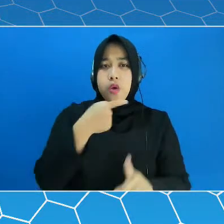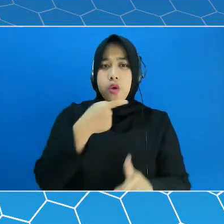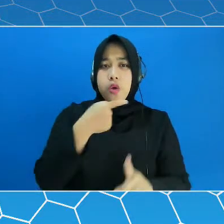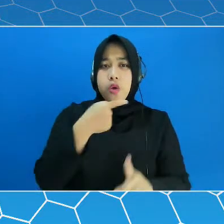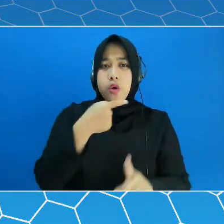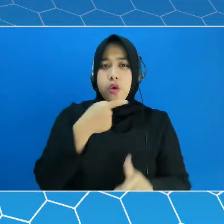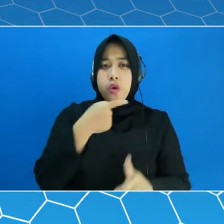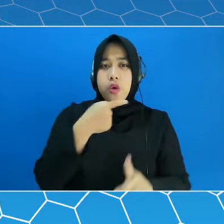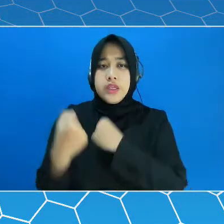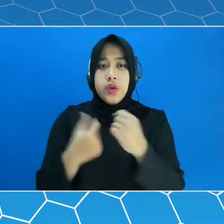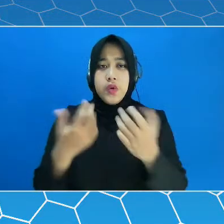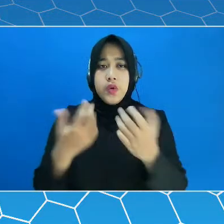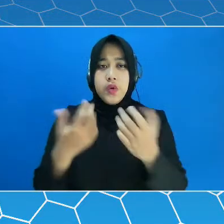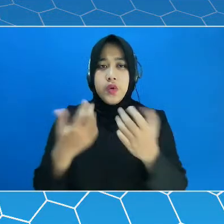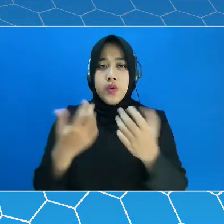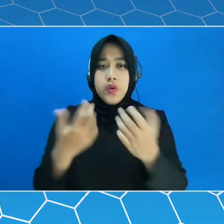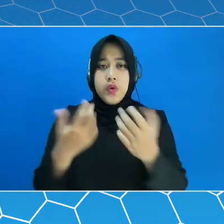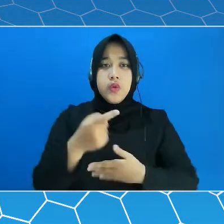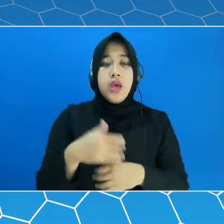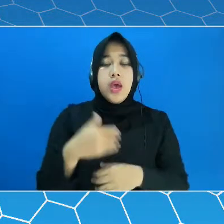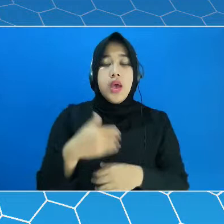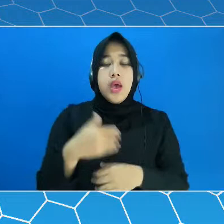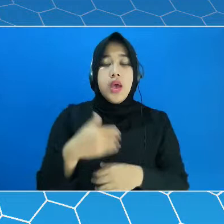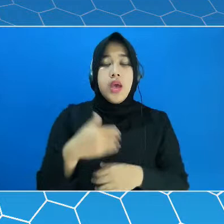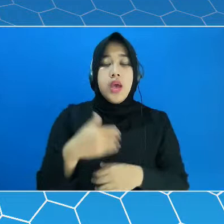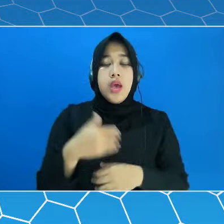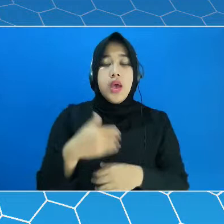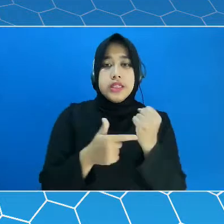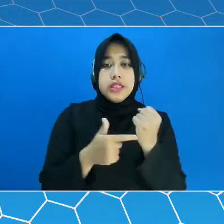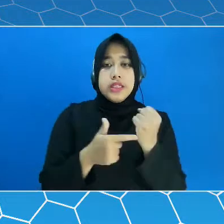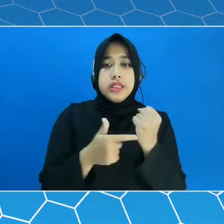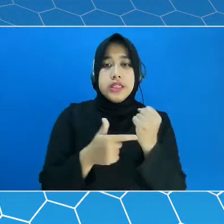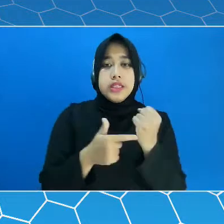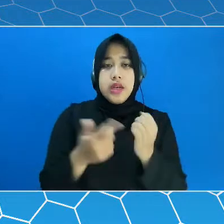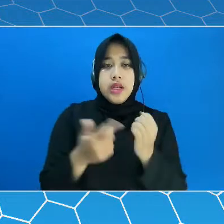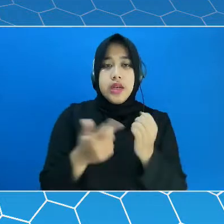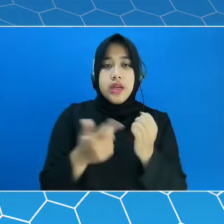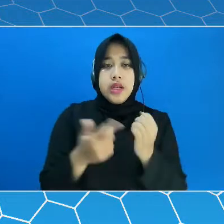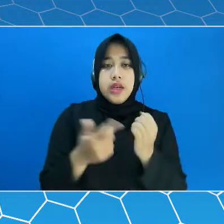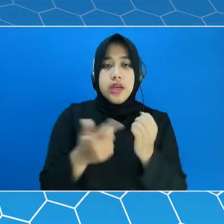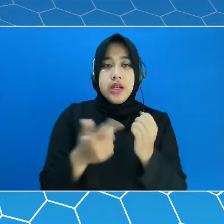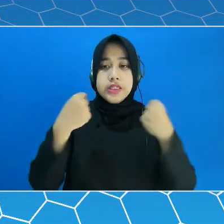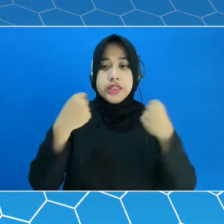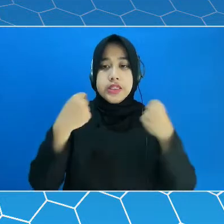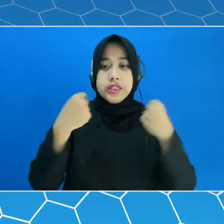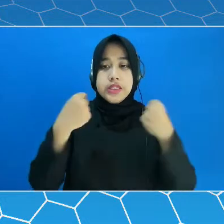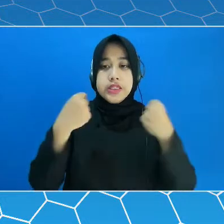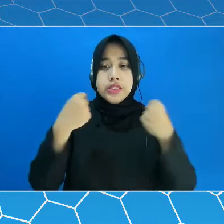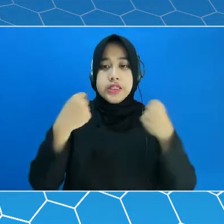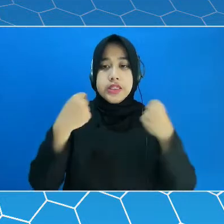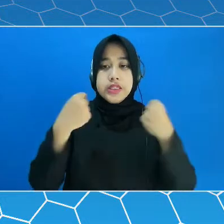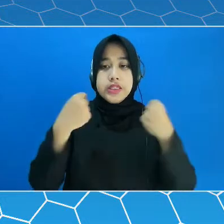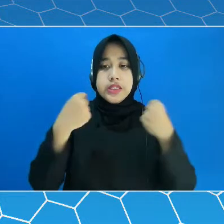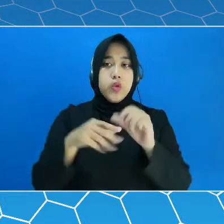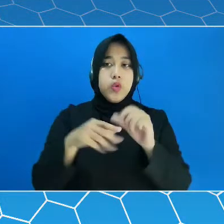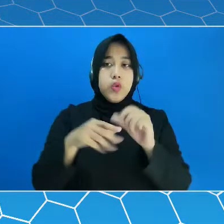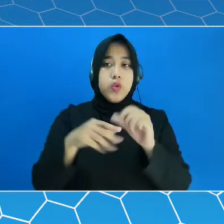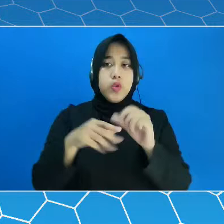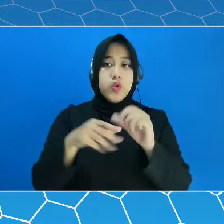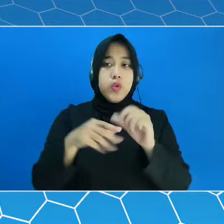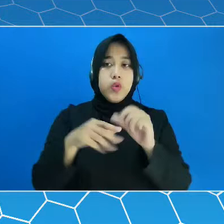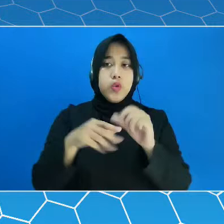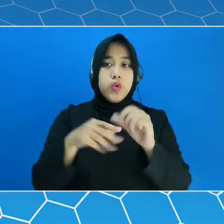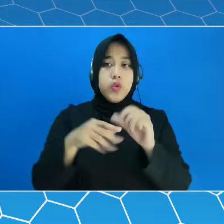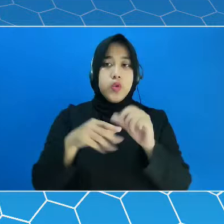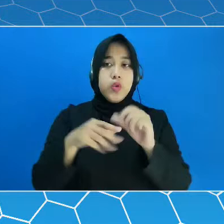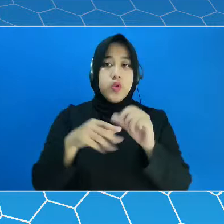to the digitalization of medical services, not only teleconsultation, but also other matters to basically improve our